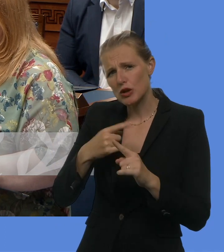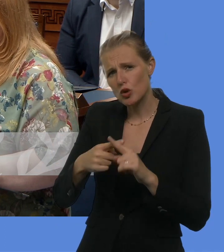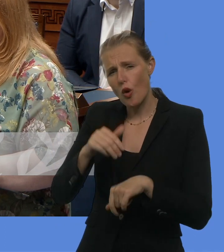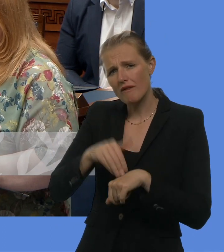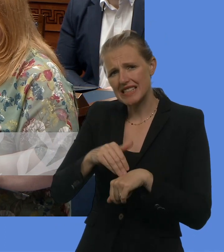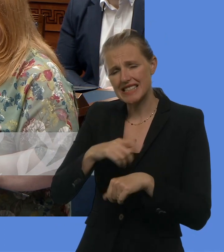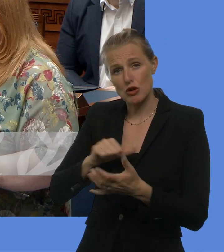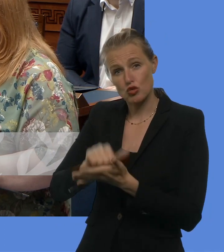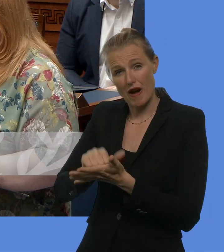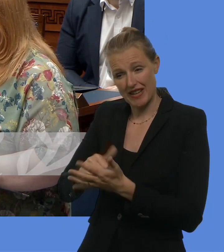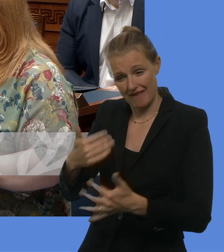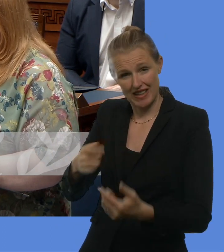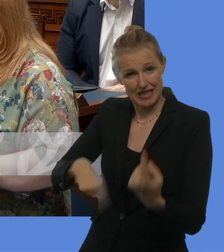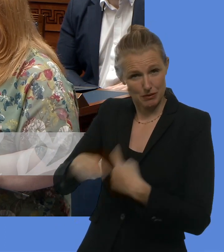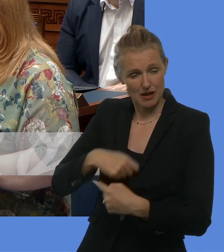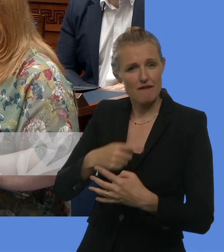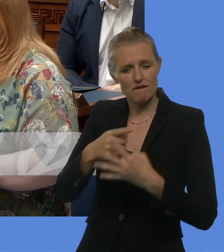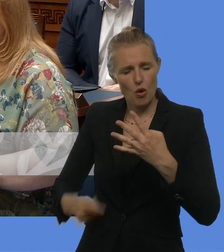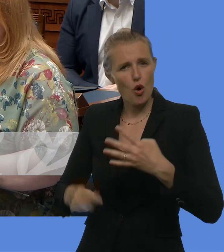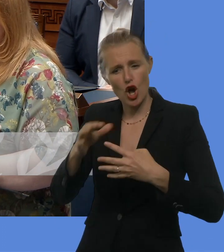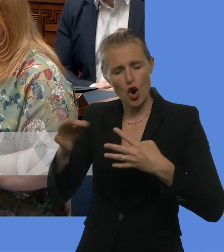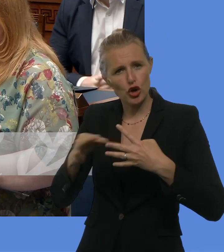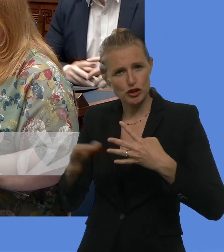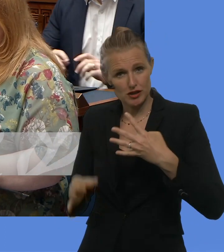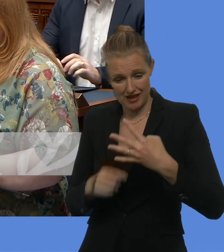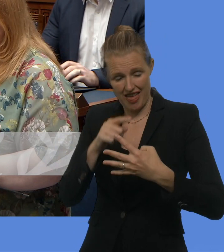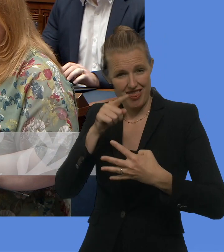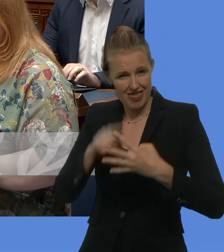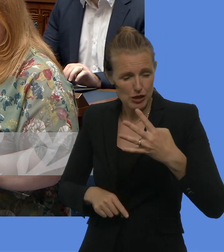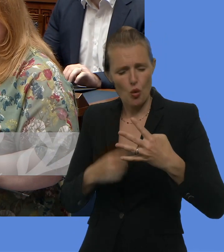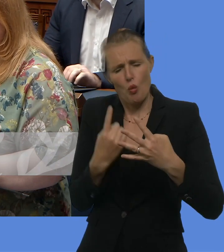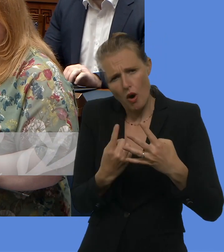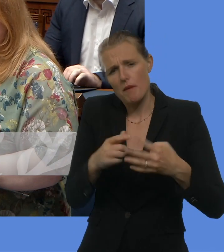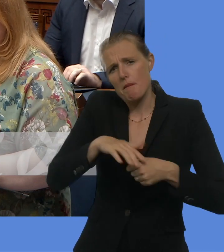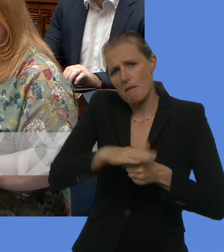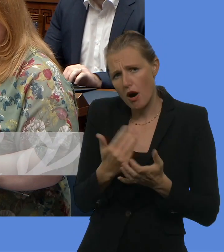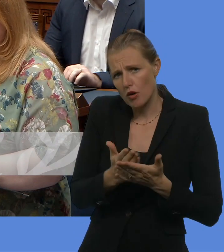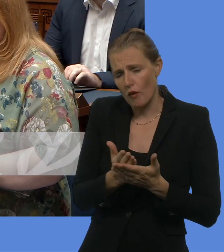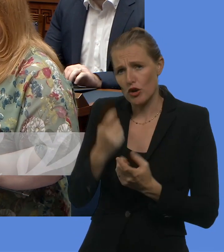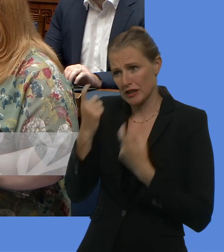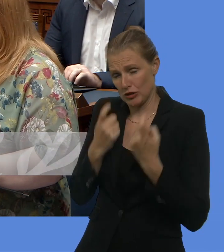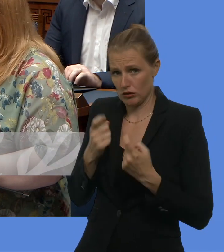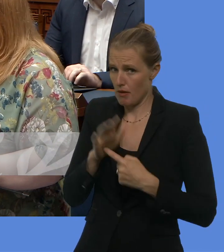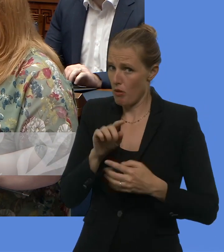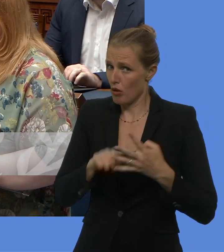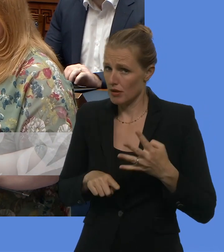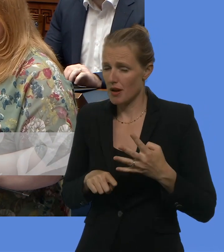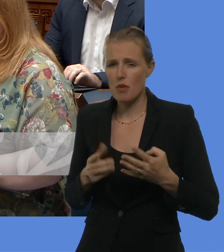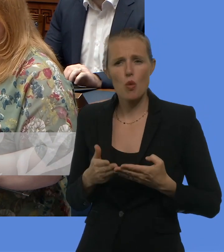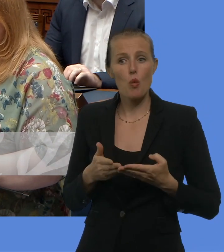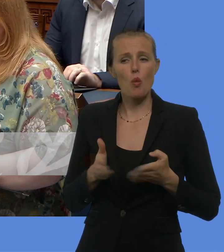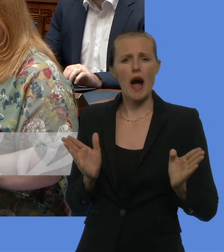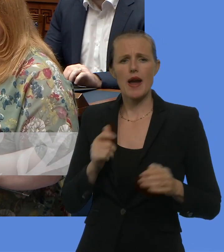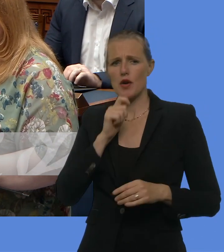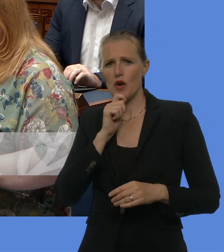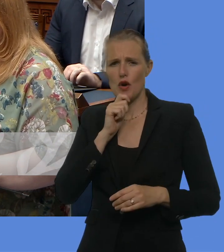and trafficking victims, the 4 clauses, are one element of that consideration and an important one. But the wider ramifications of